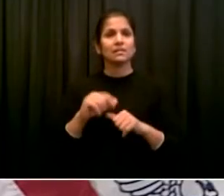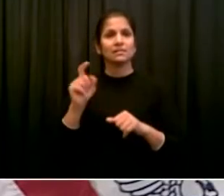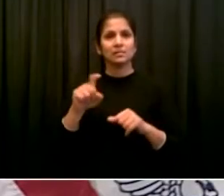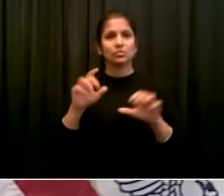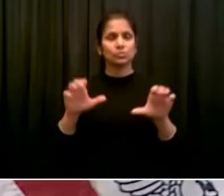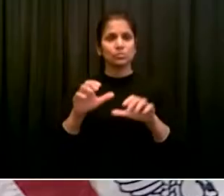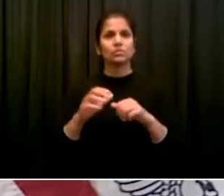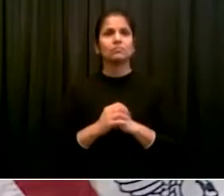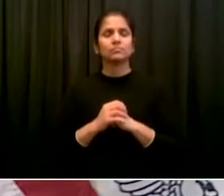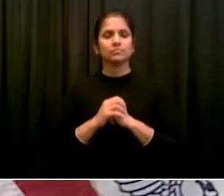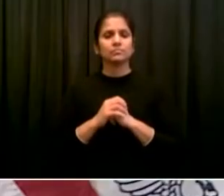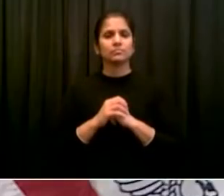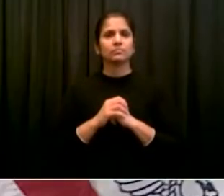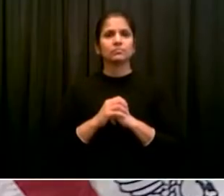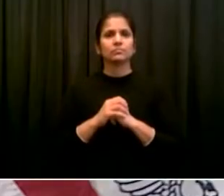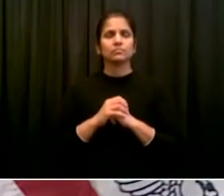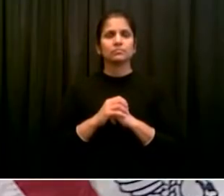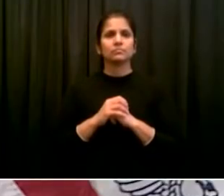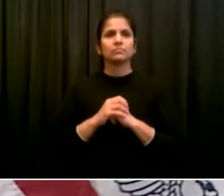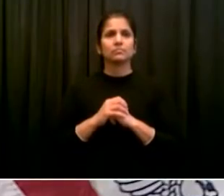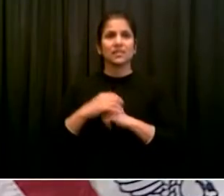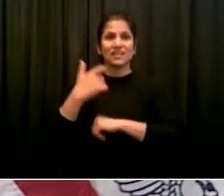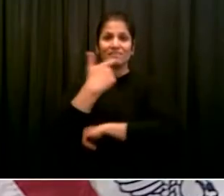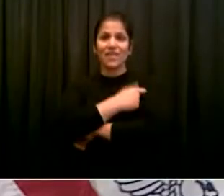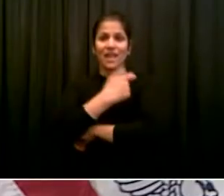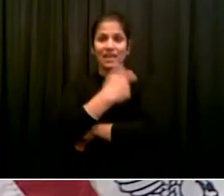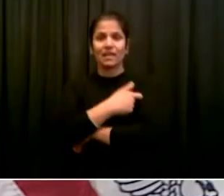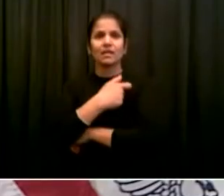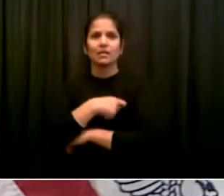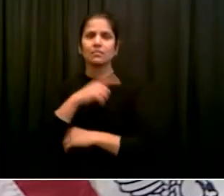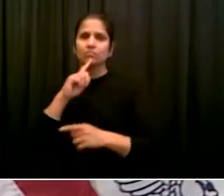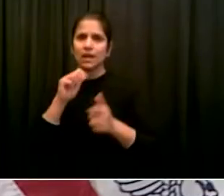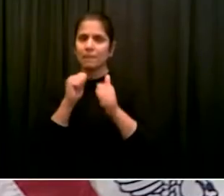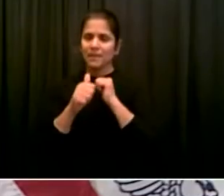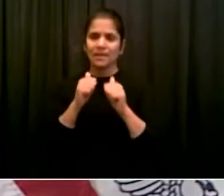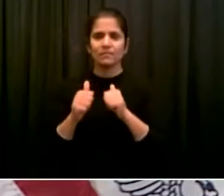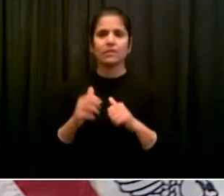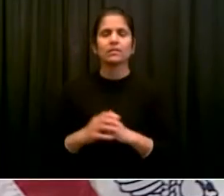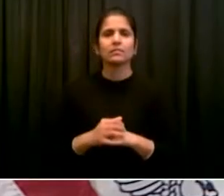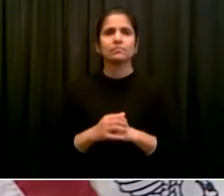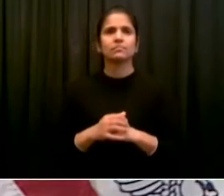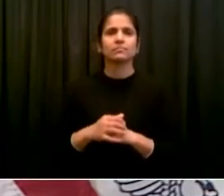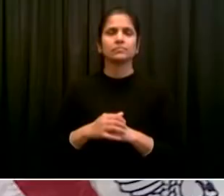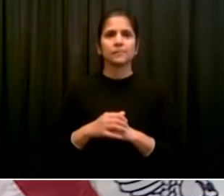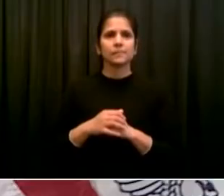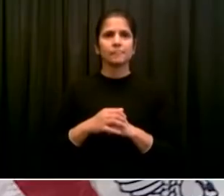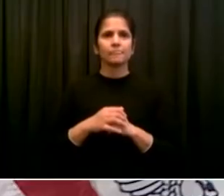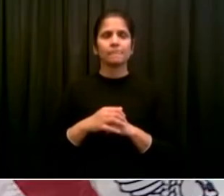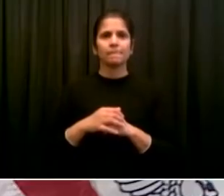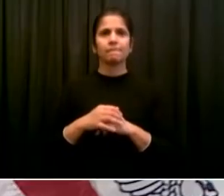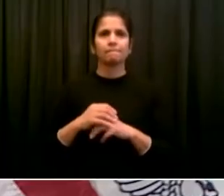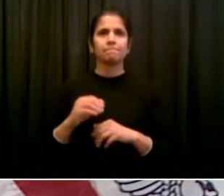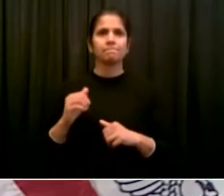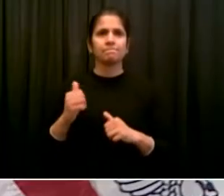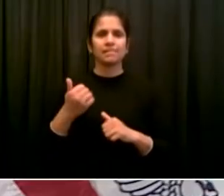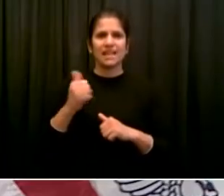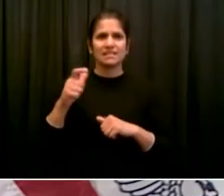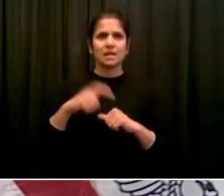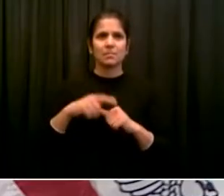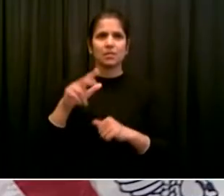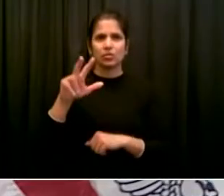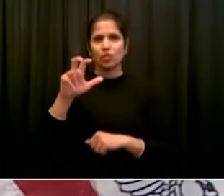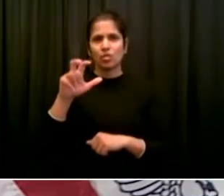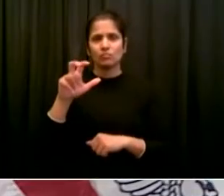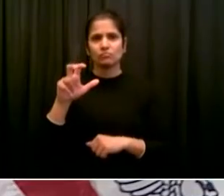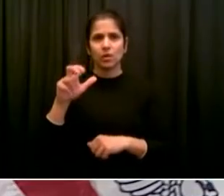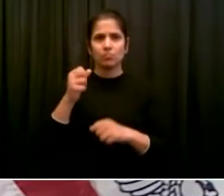vaccination campaign. But on any given day, we have about 300 canvassers out doing door